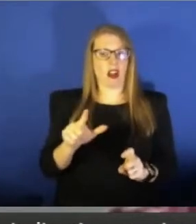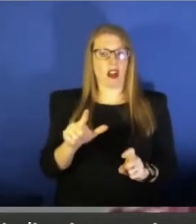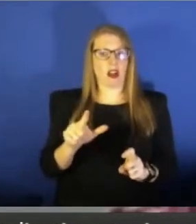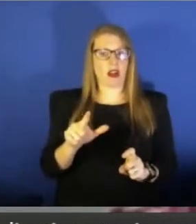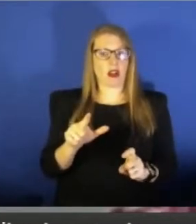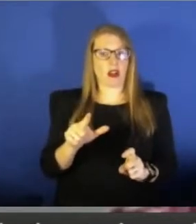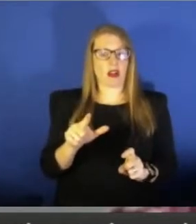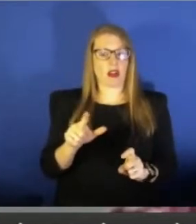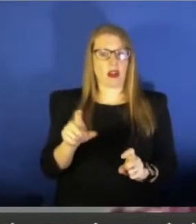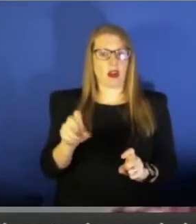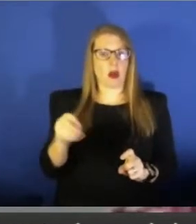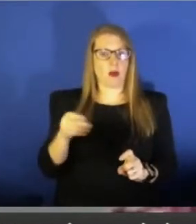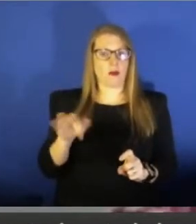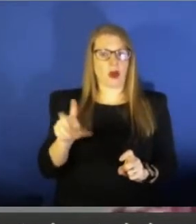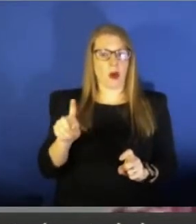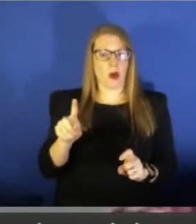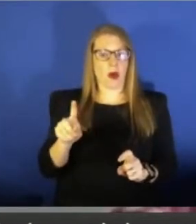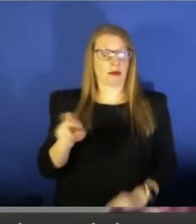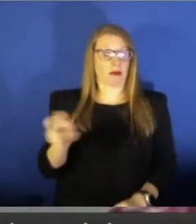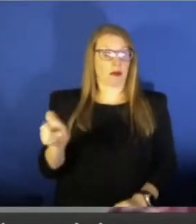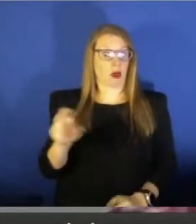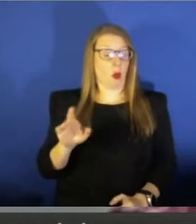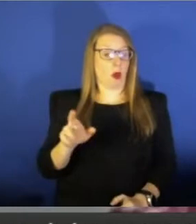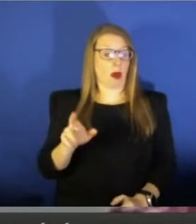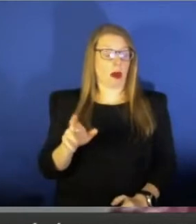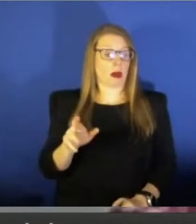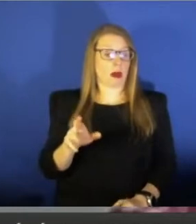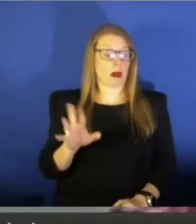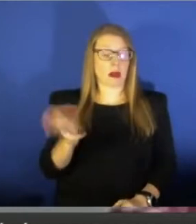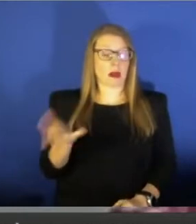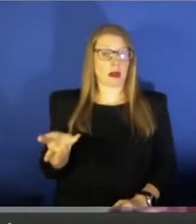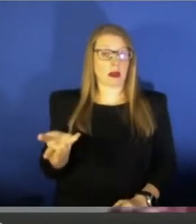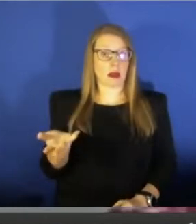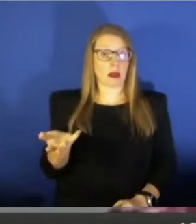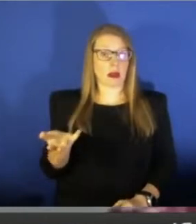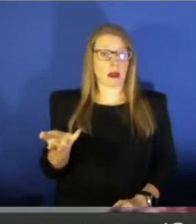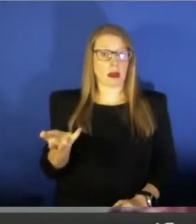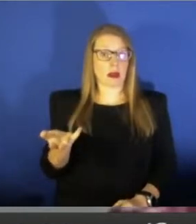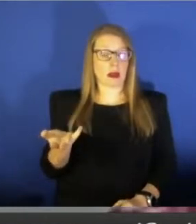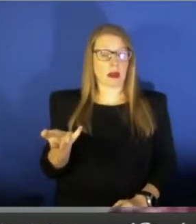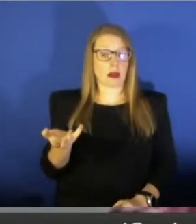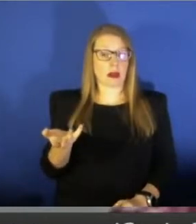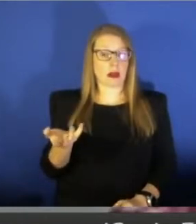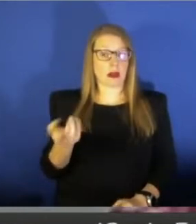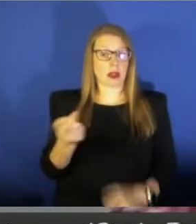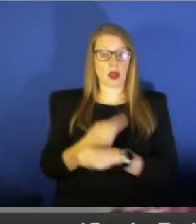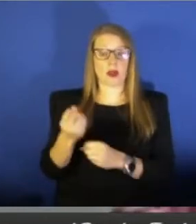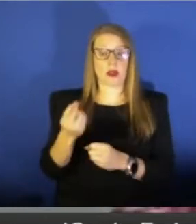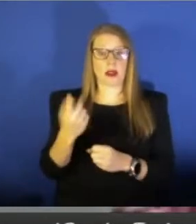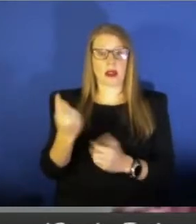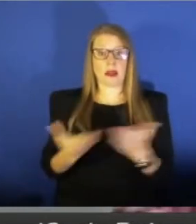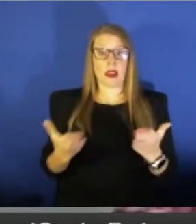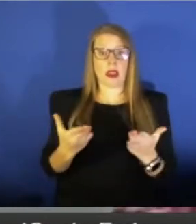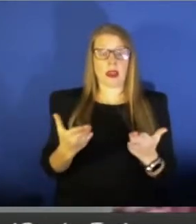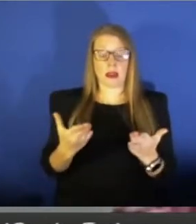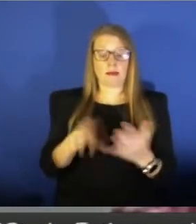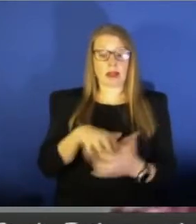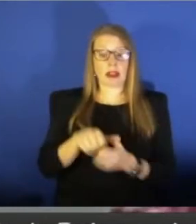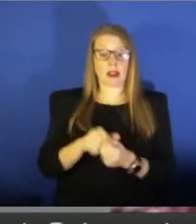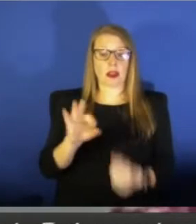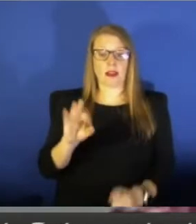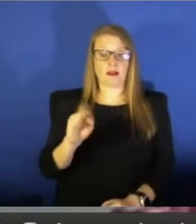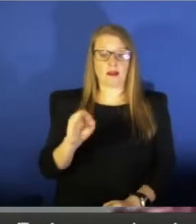there a look that Not might without tip a test. someone off? For the professional, or for those that are trained, we